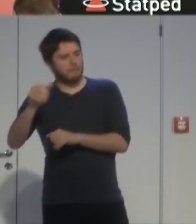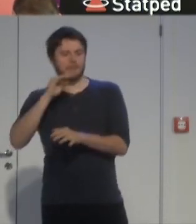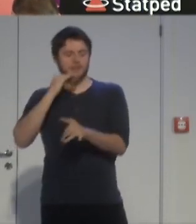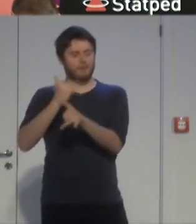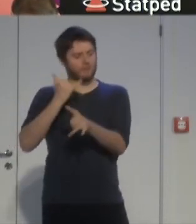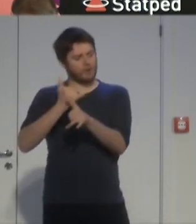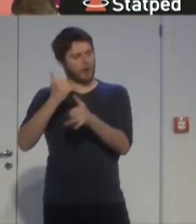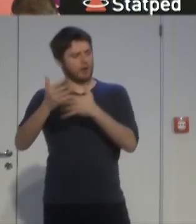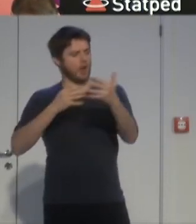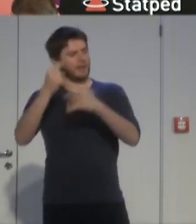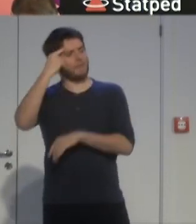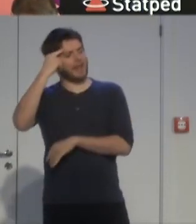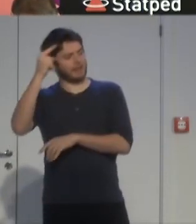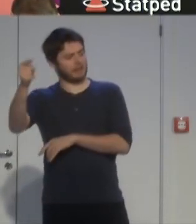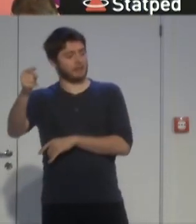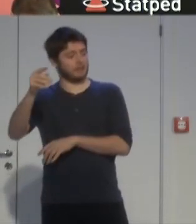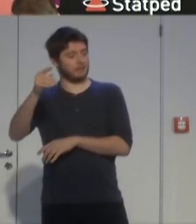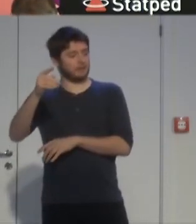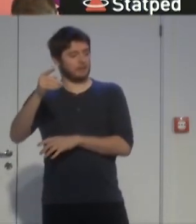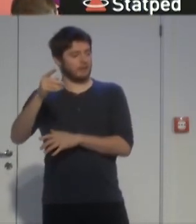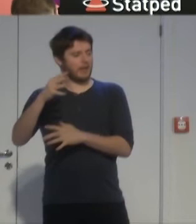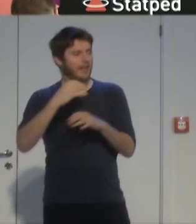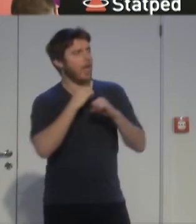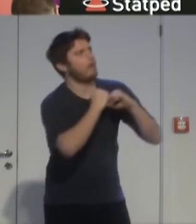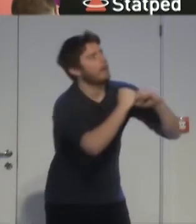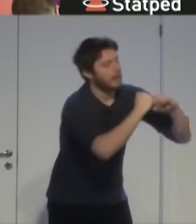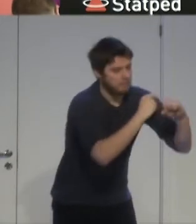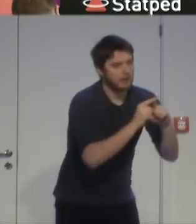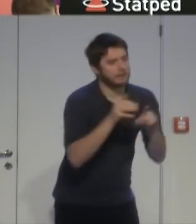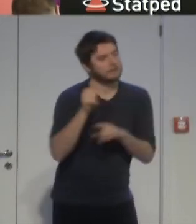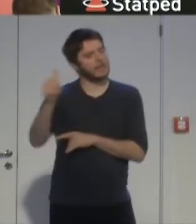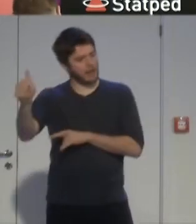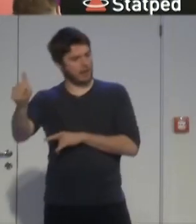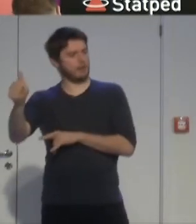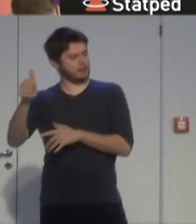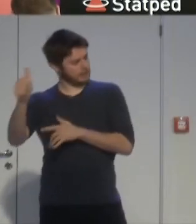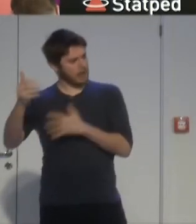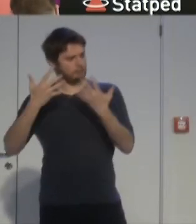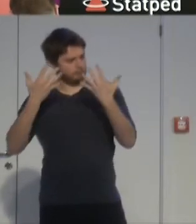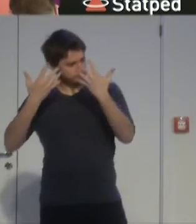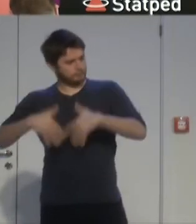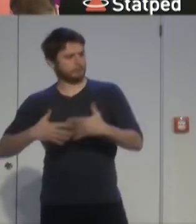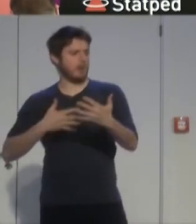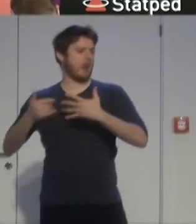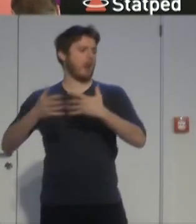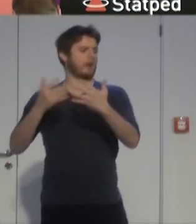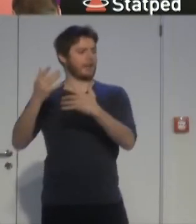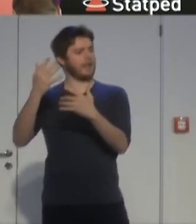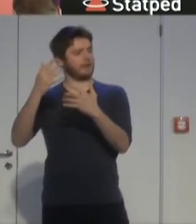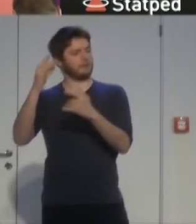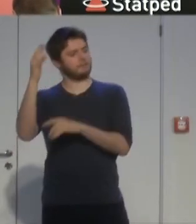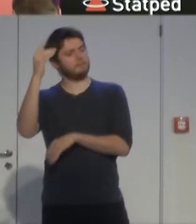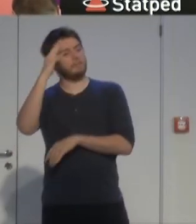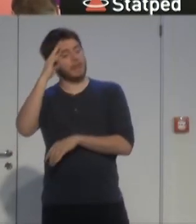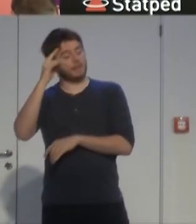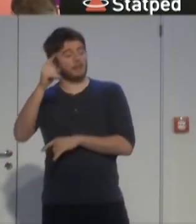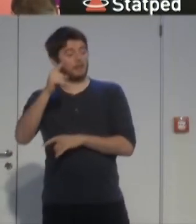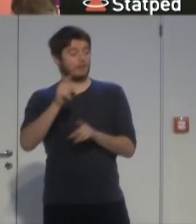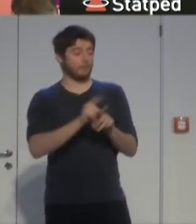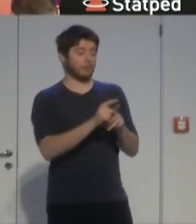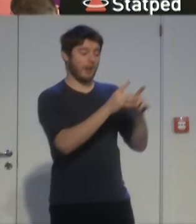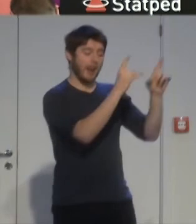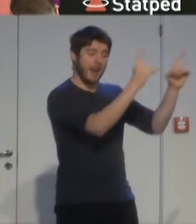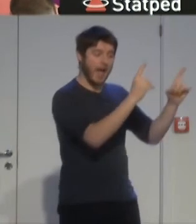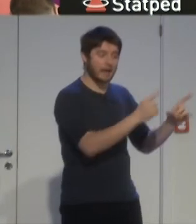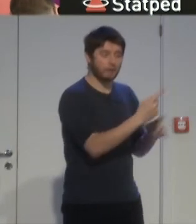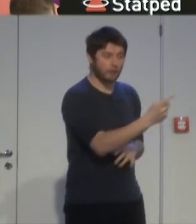He's not independent, but he's doing it himself. So the challenge for the teacher is to verbalize